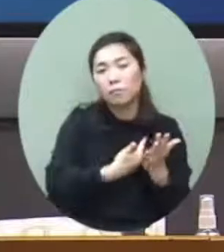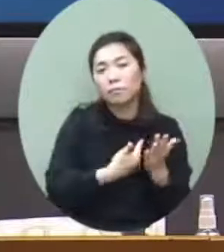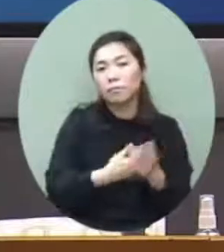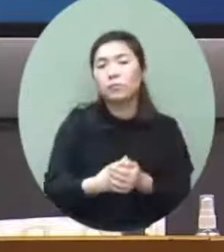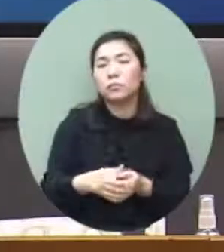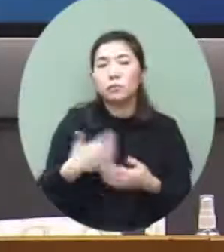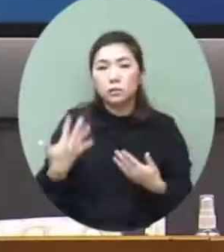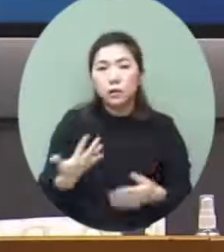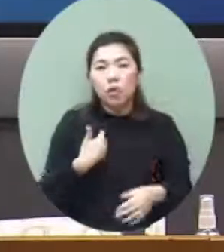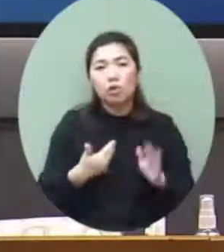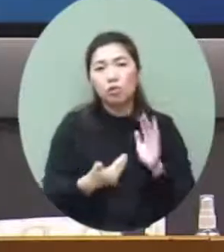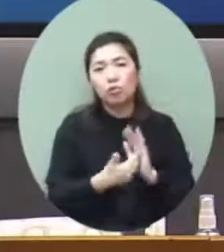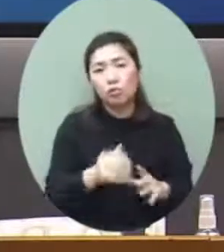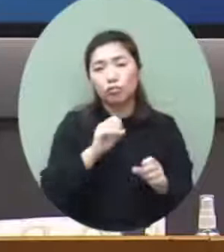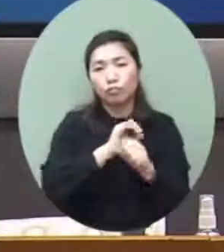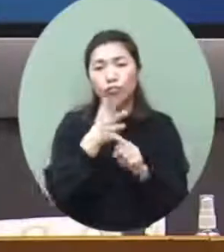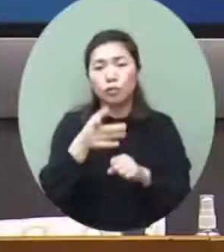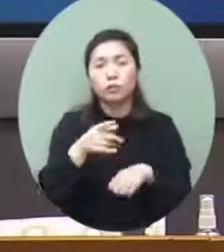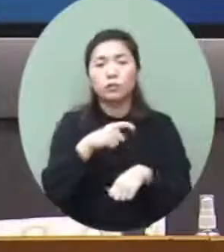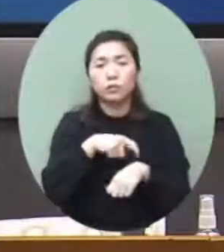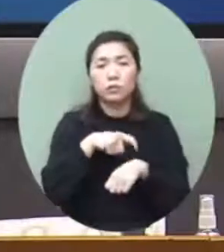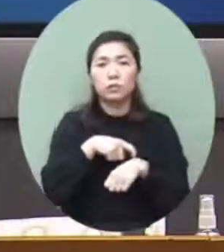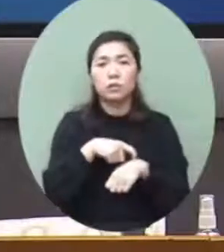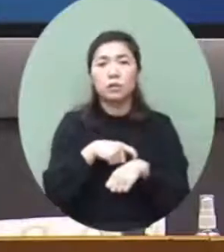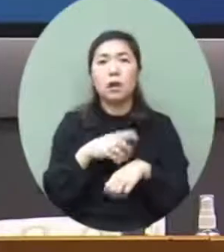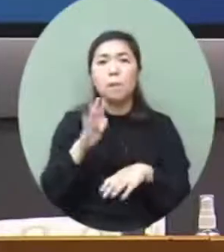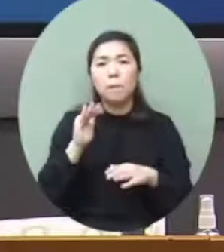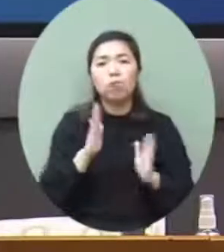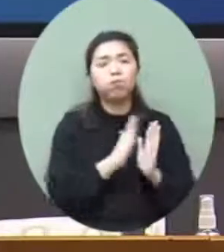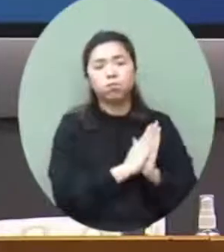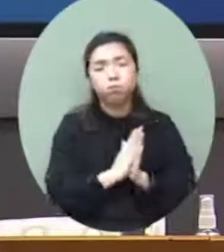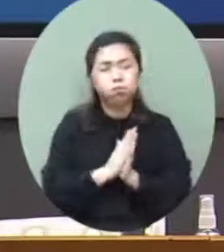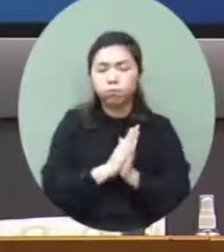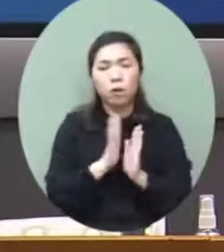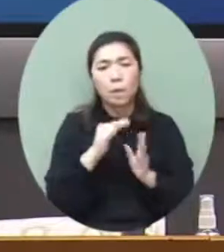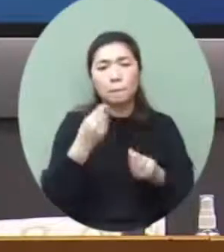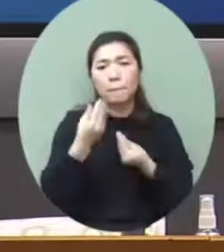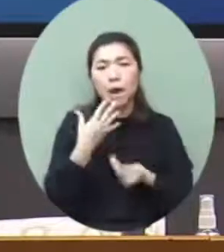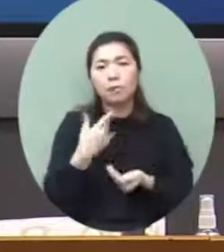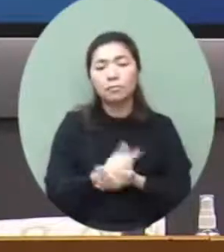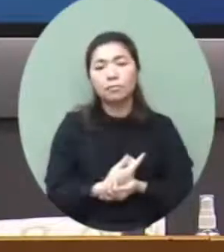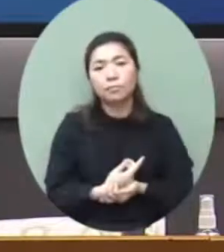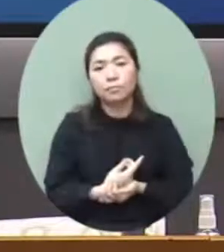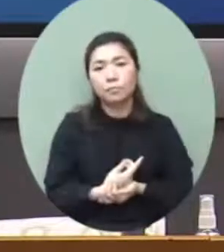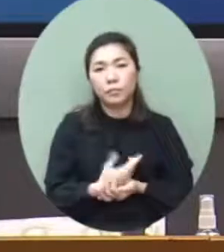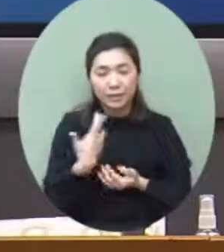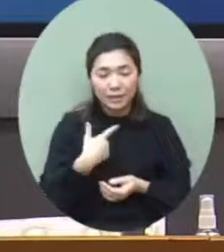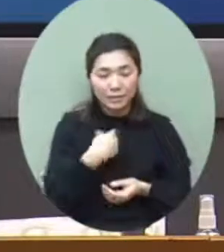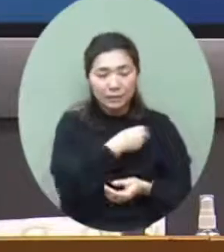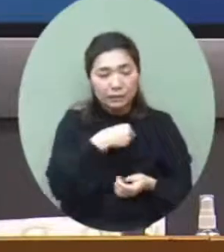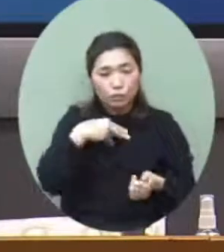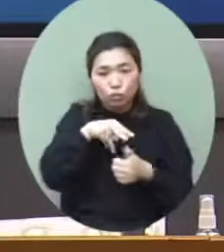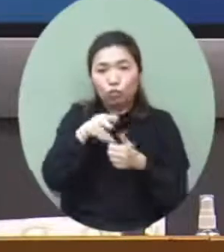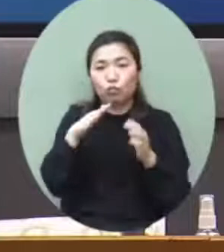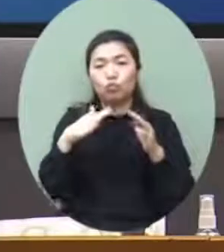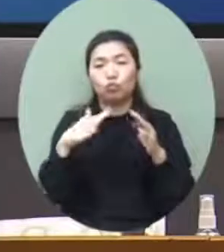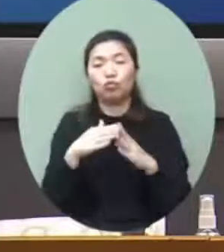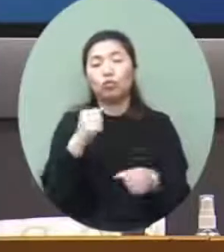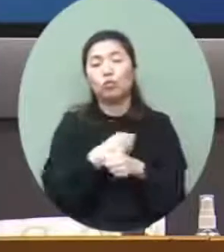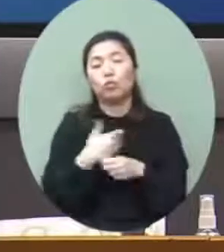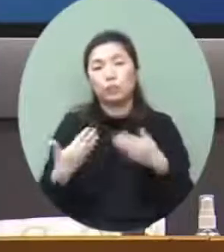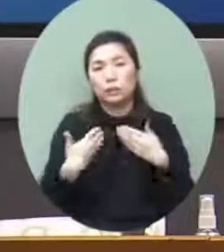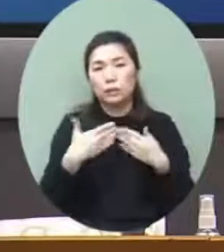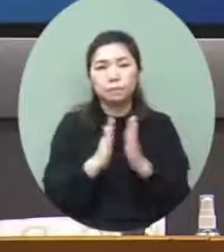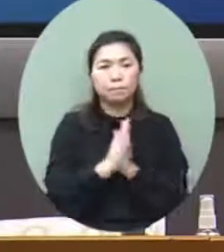and experience, they can provide timely support and achieve